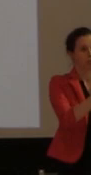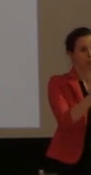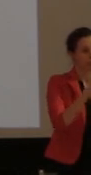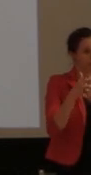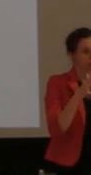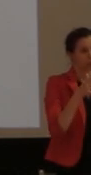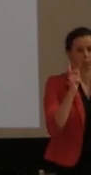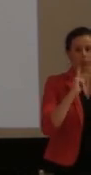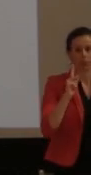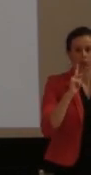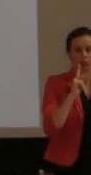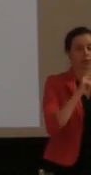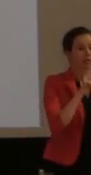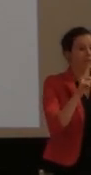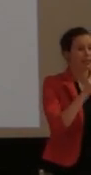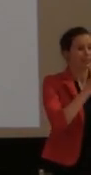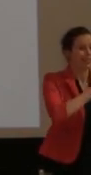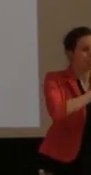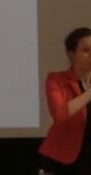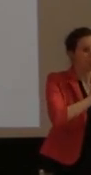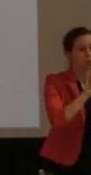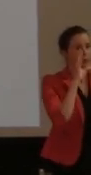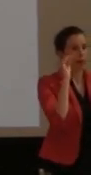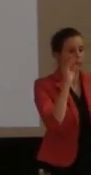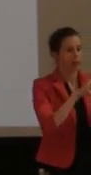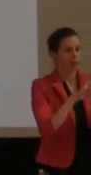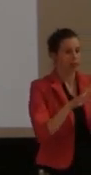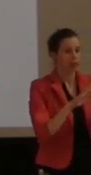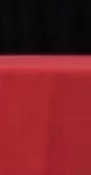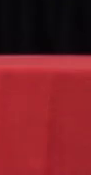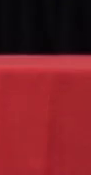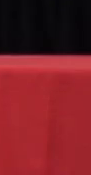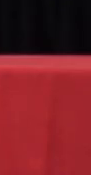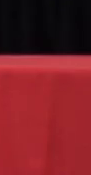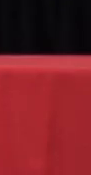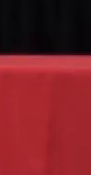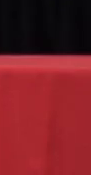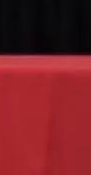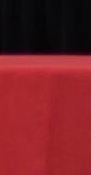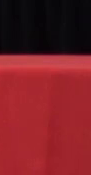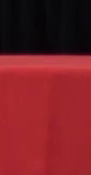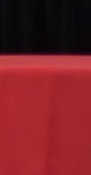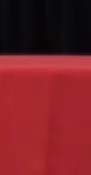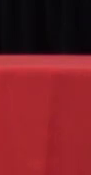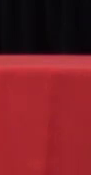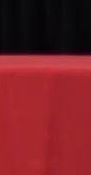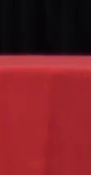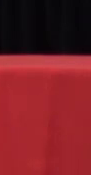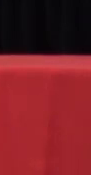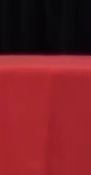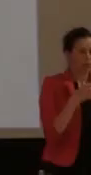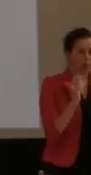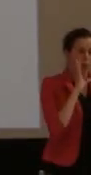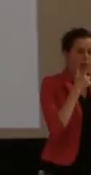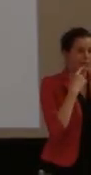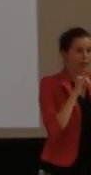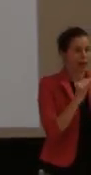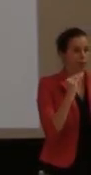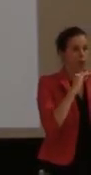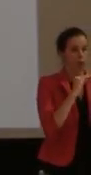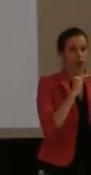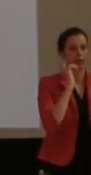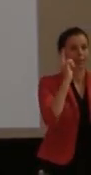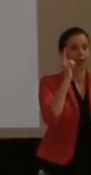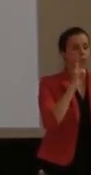These organizations, institutions, and companies comprise the All of Us Consortium. You might hear me say that later. What I mean is everyone here.